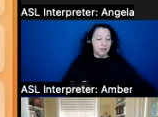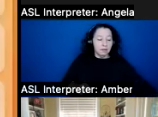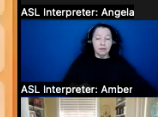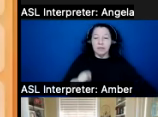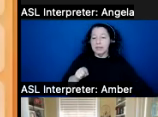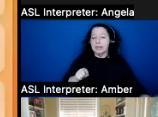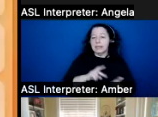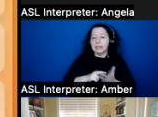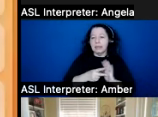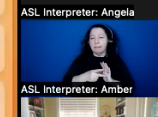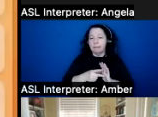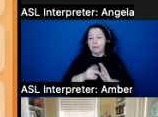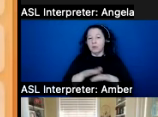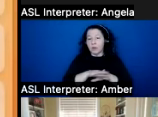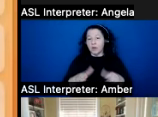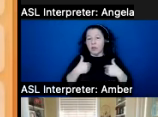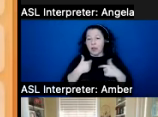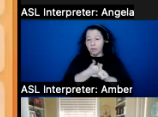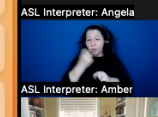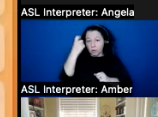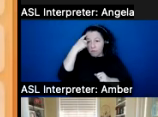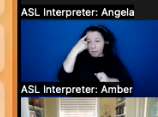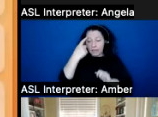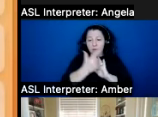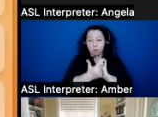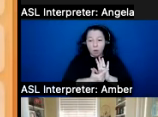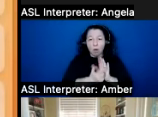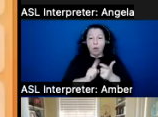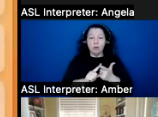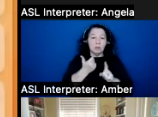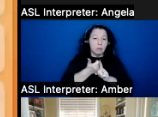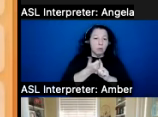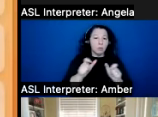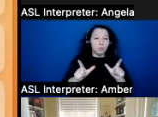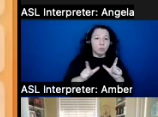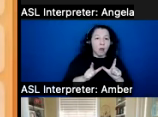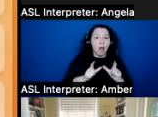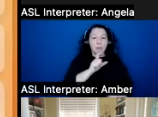reservations have their own governments, their own laws, and their own tribal police.